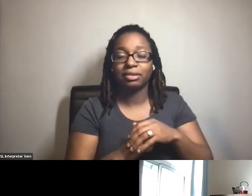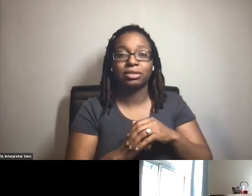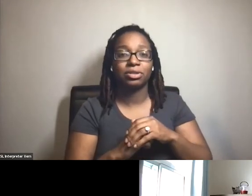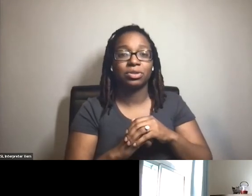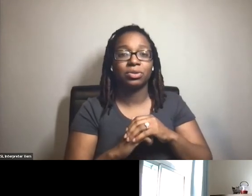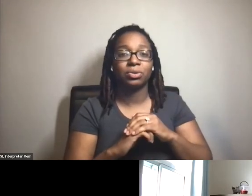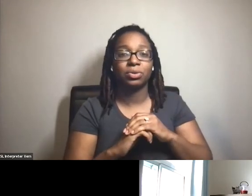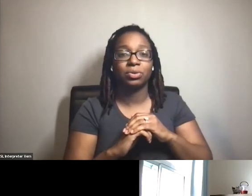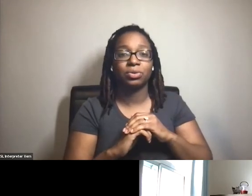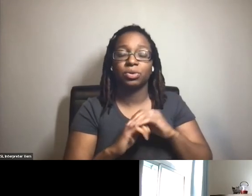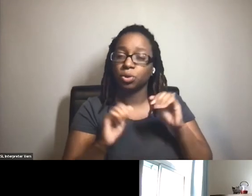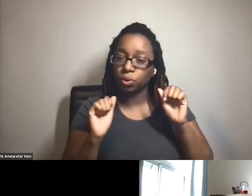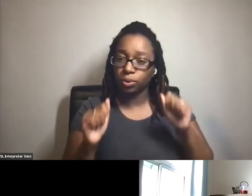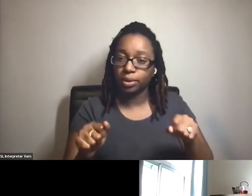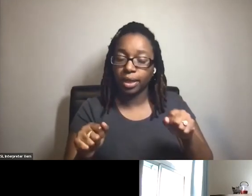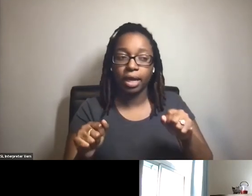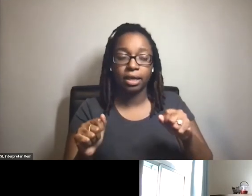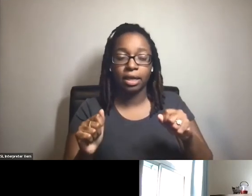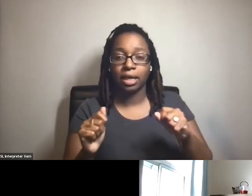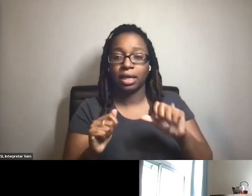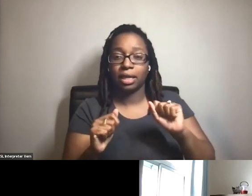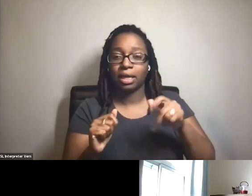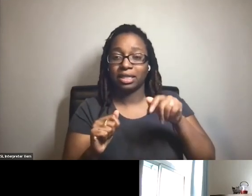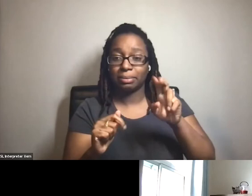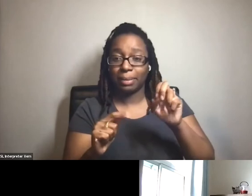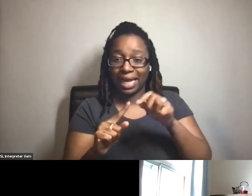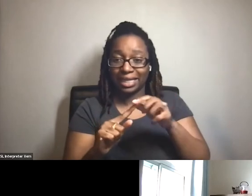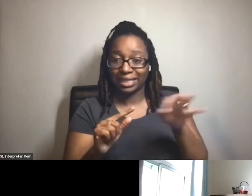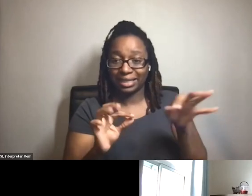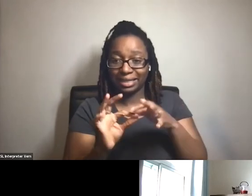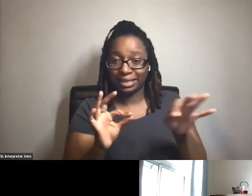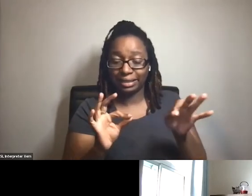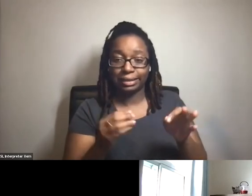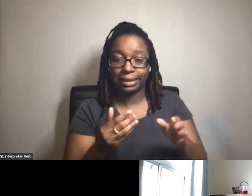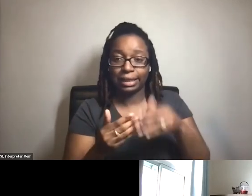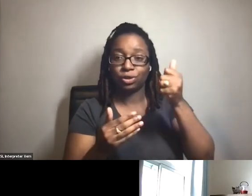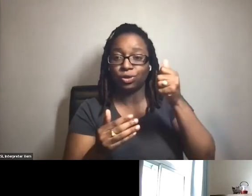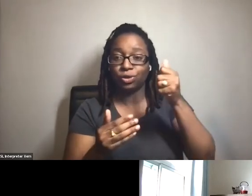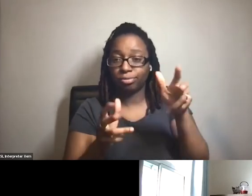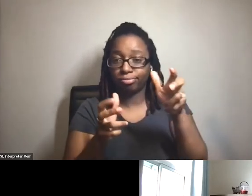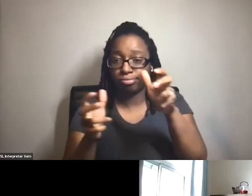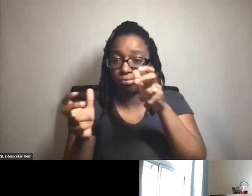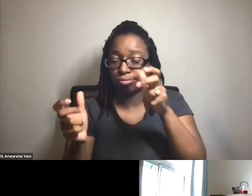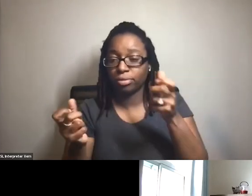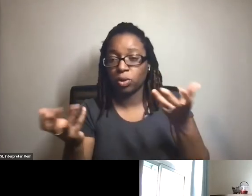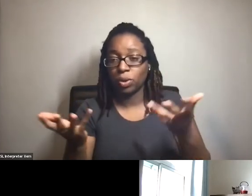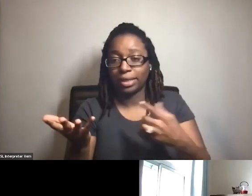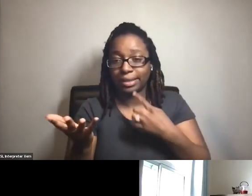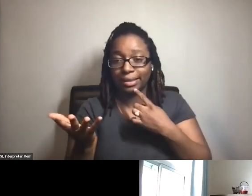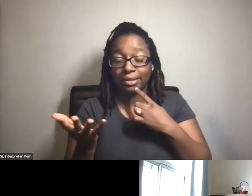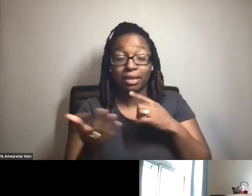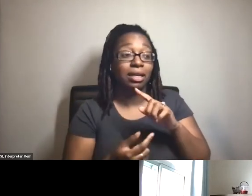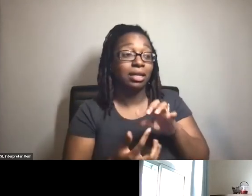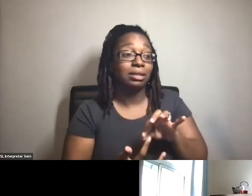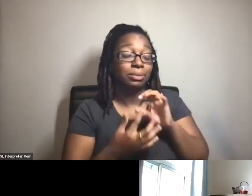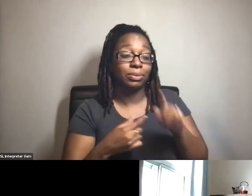better conveyed spatially using ambisonics. Especially when we don't know exactly which